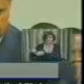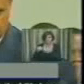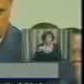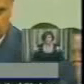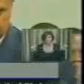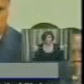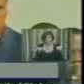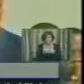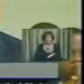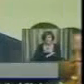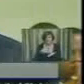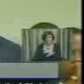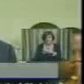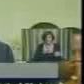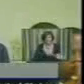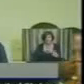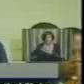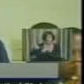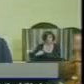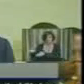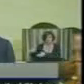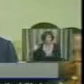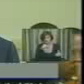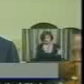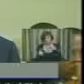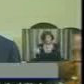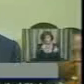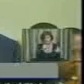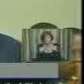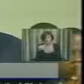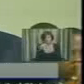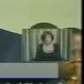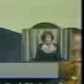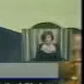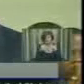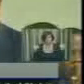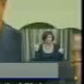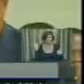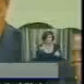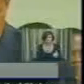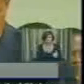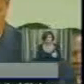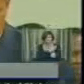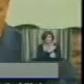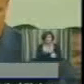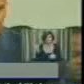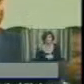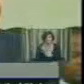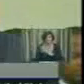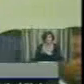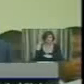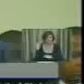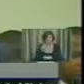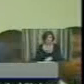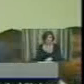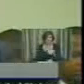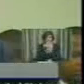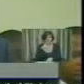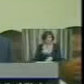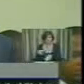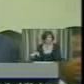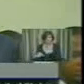areas. Over the past year, the government officials have tried to prepare for this kind of breaking storm.